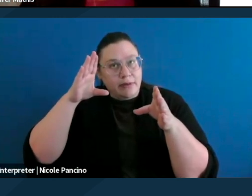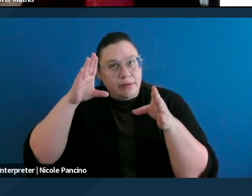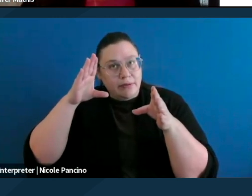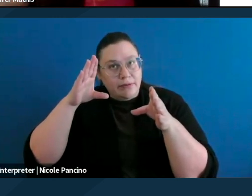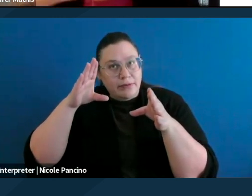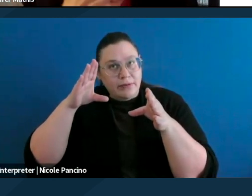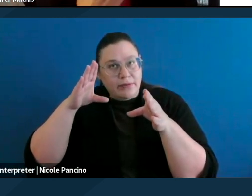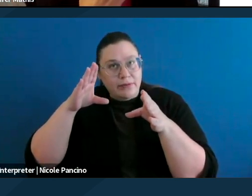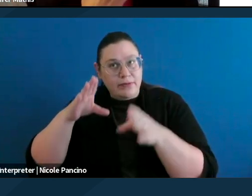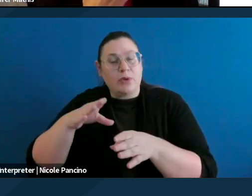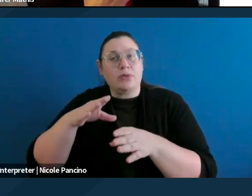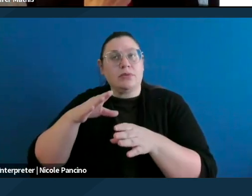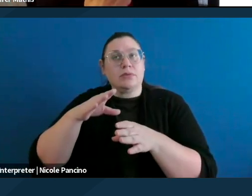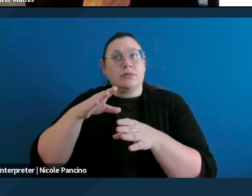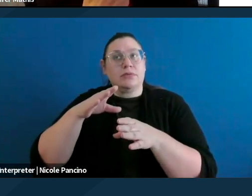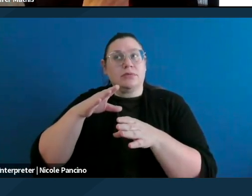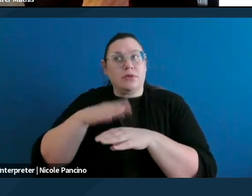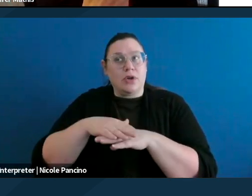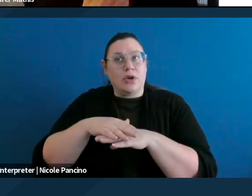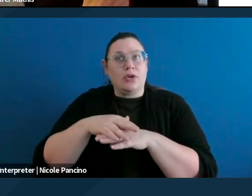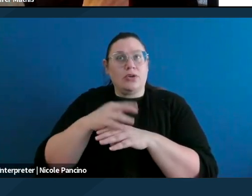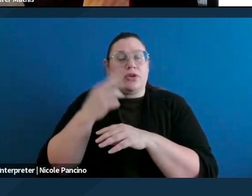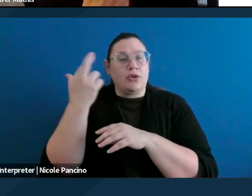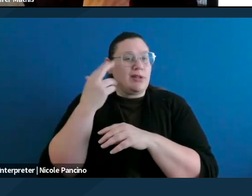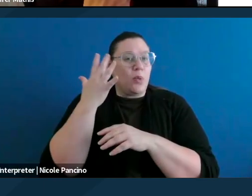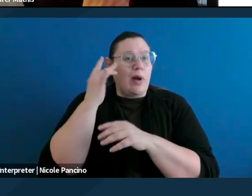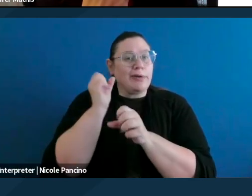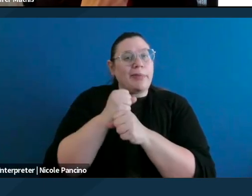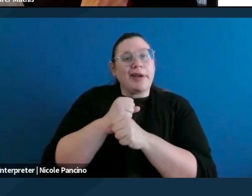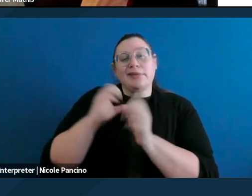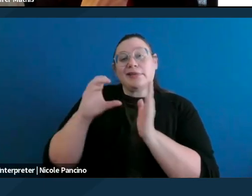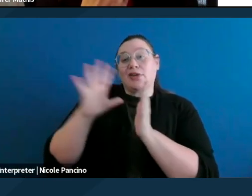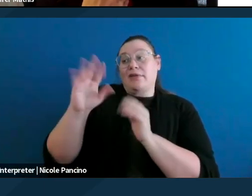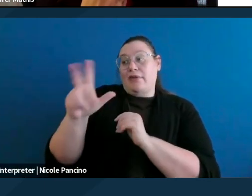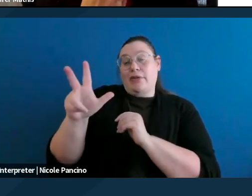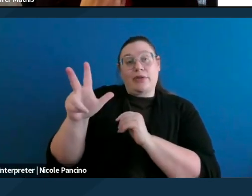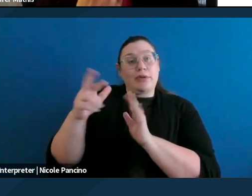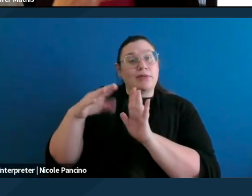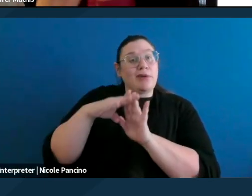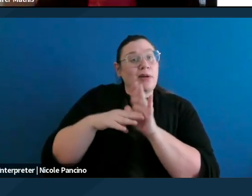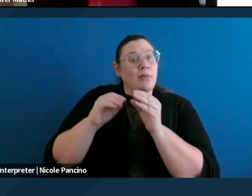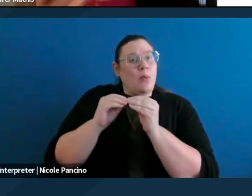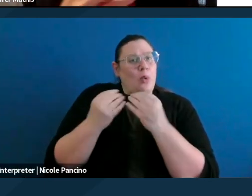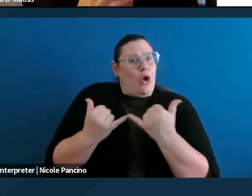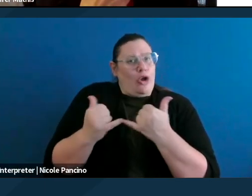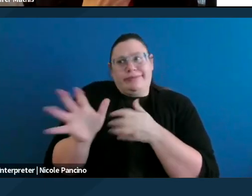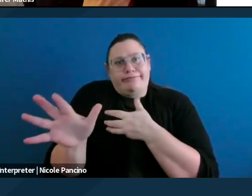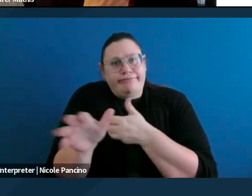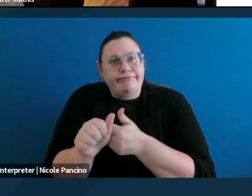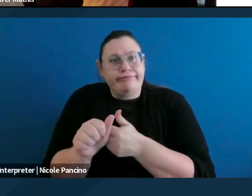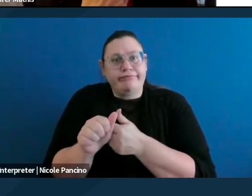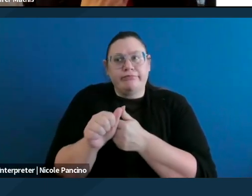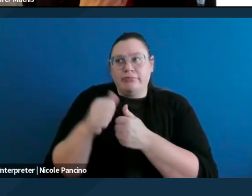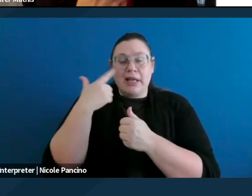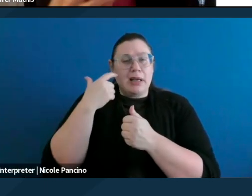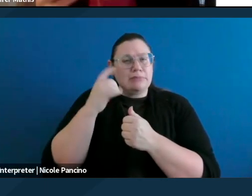reason for updating the Section 503 regulations, how poorly people